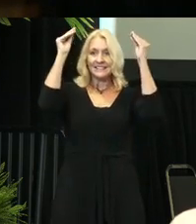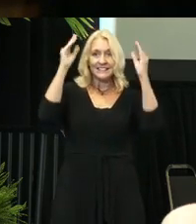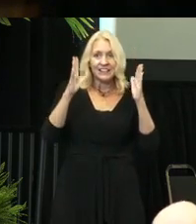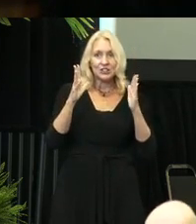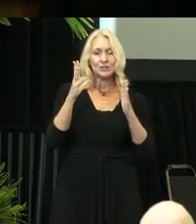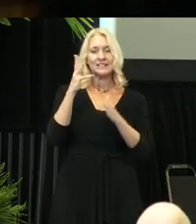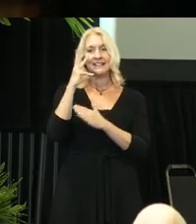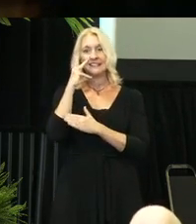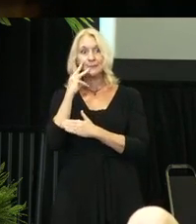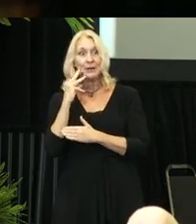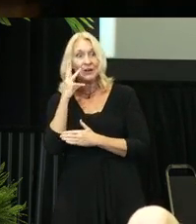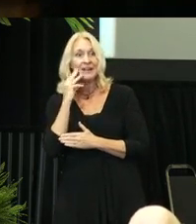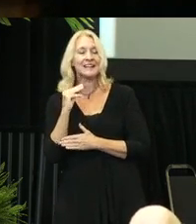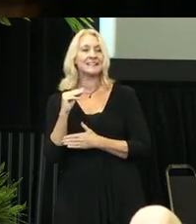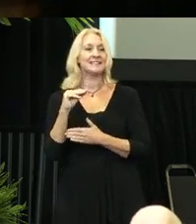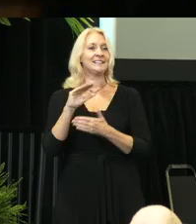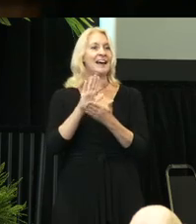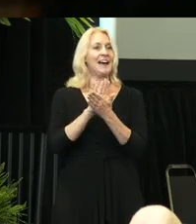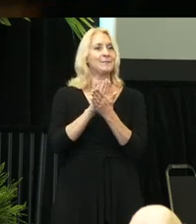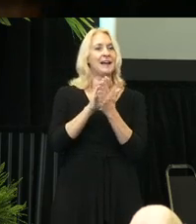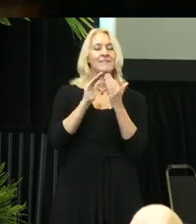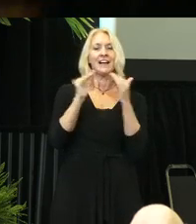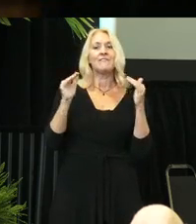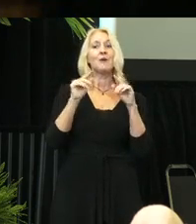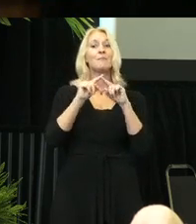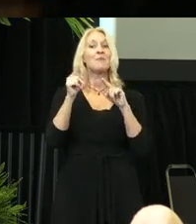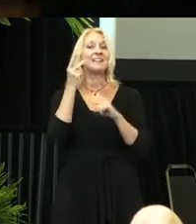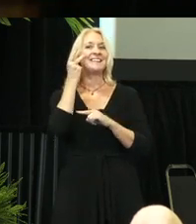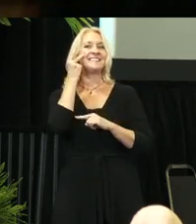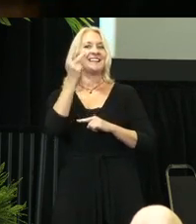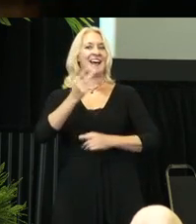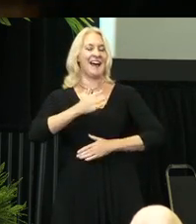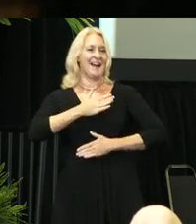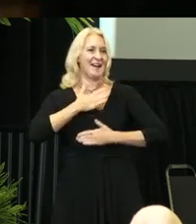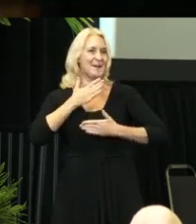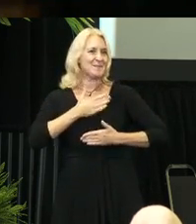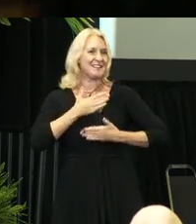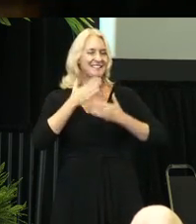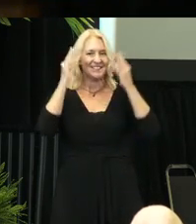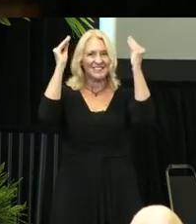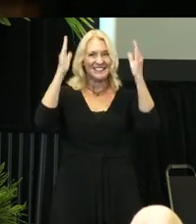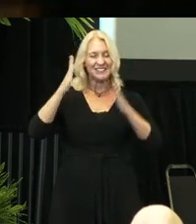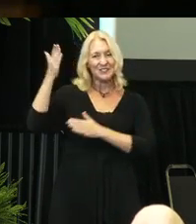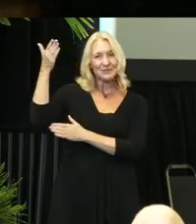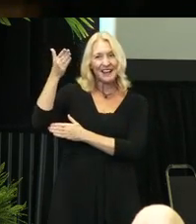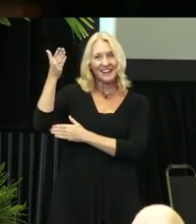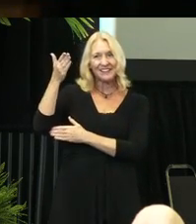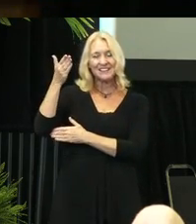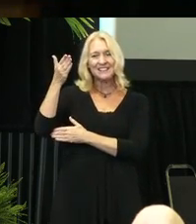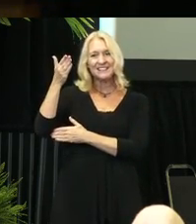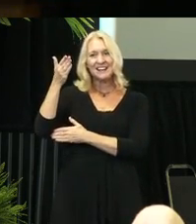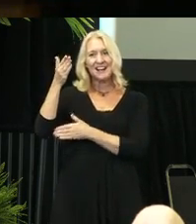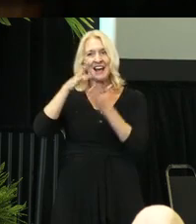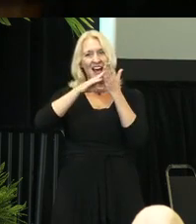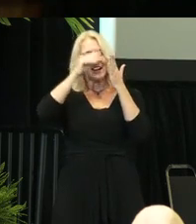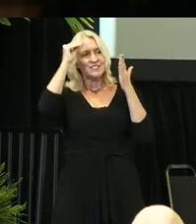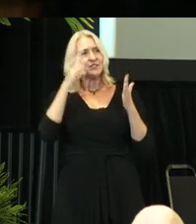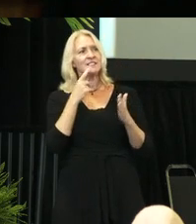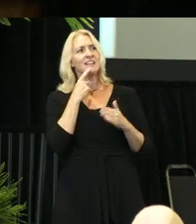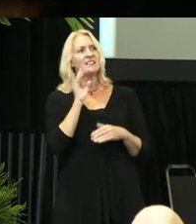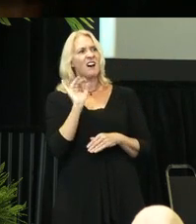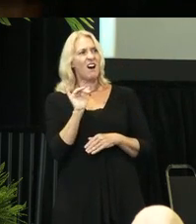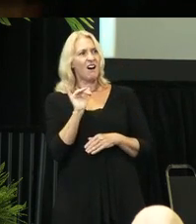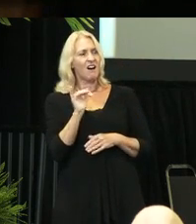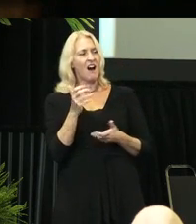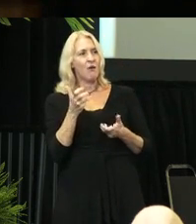academic rigor, the joy, the light in the eyes of the professor speaking, I hear them say, I didn't consider coming here before,